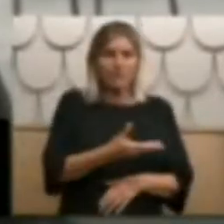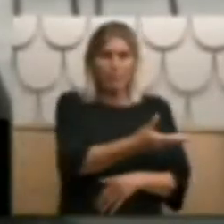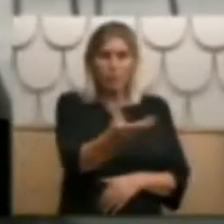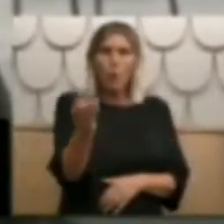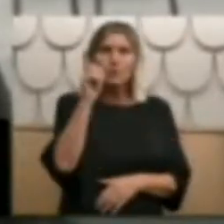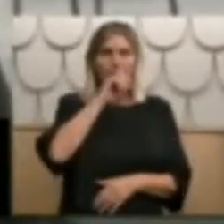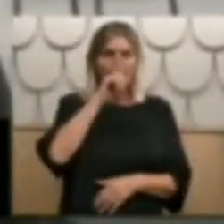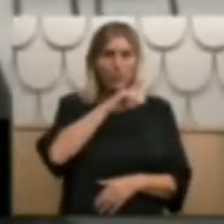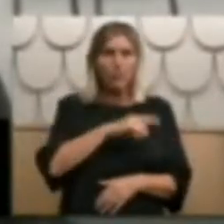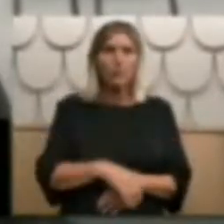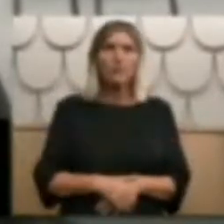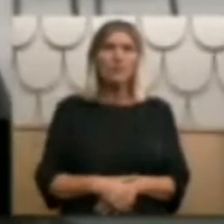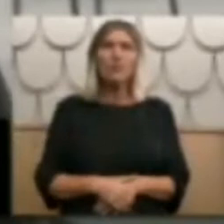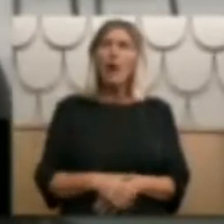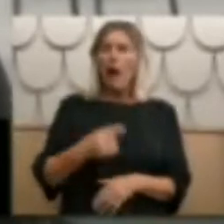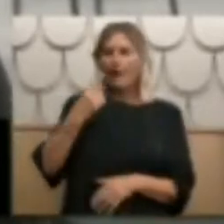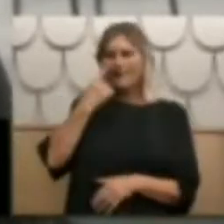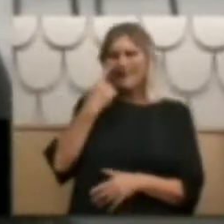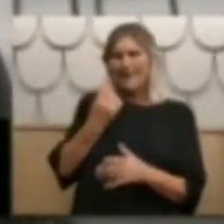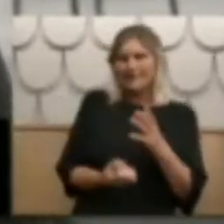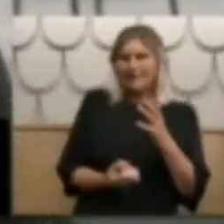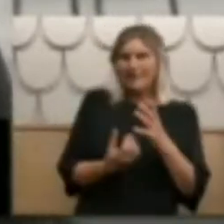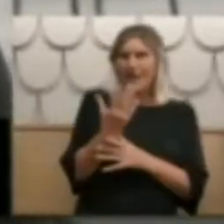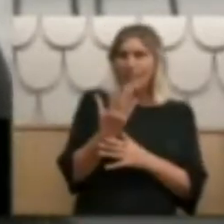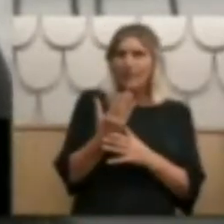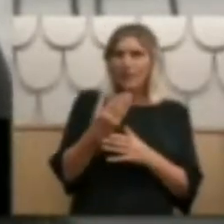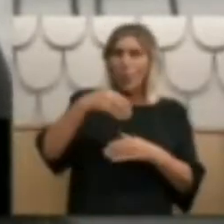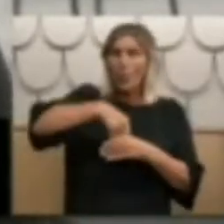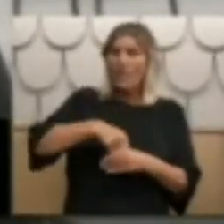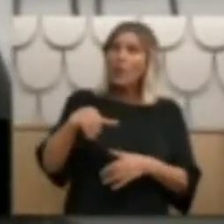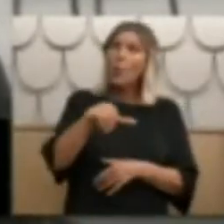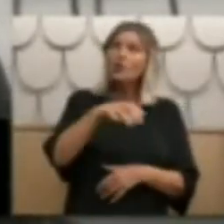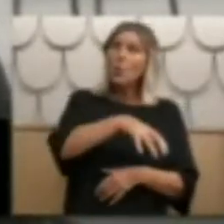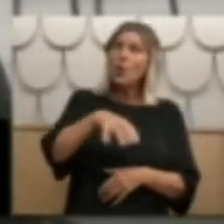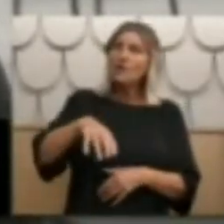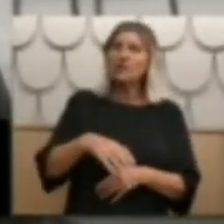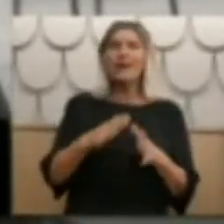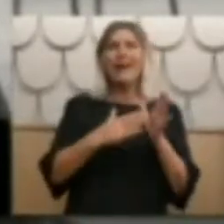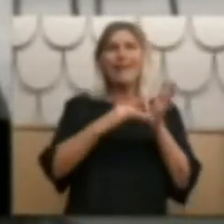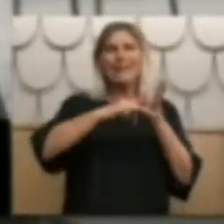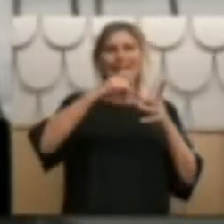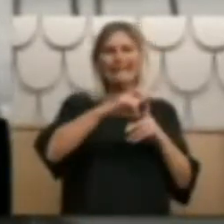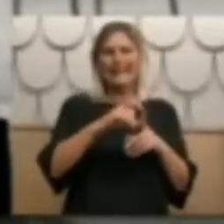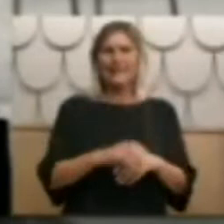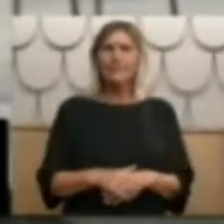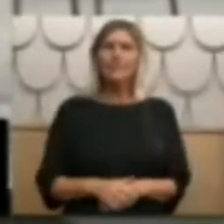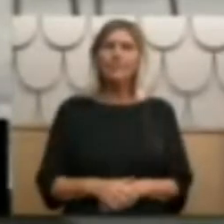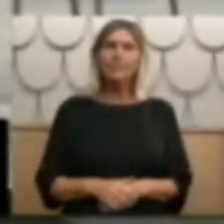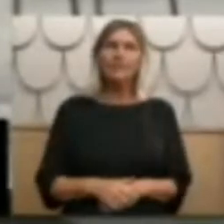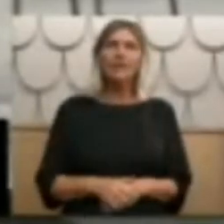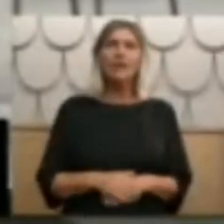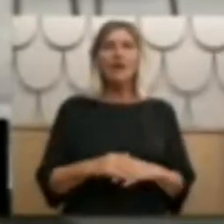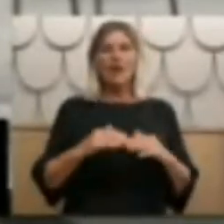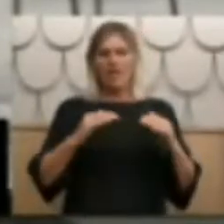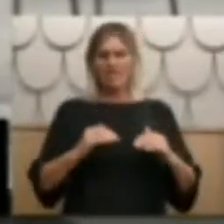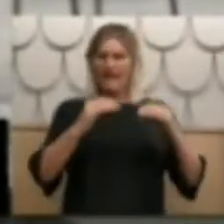appear to be signs of it developing within the MSD, some signs. The levels of compensation